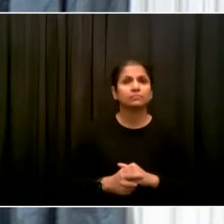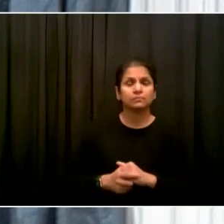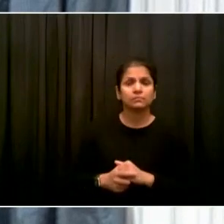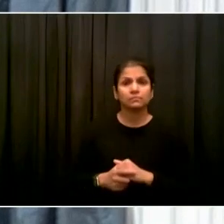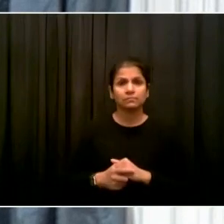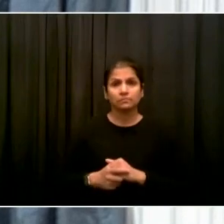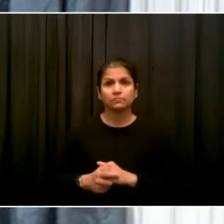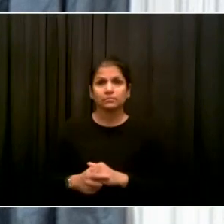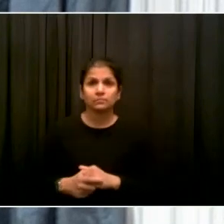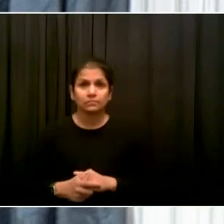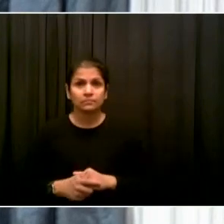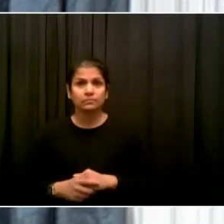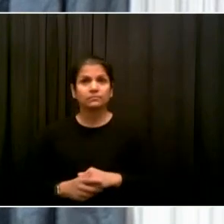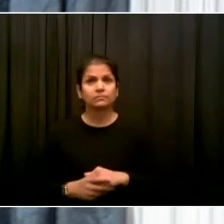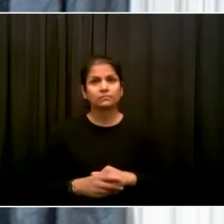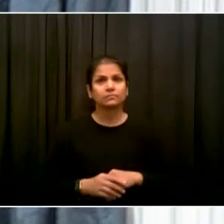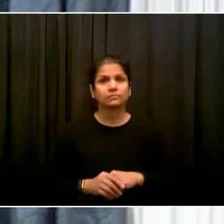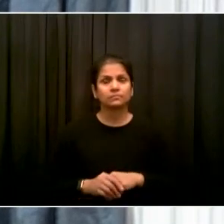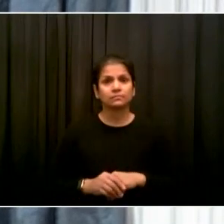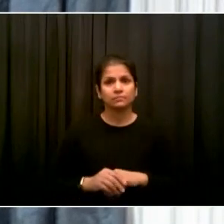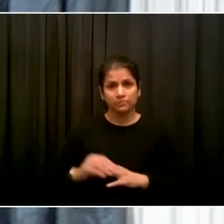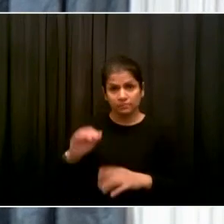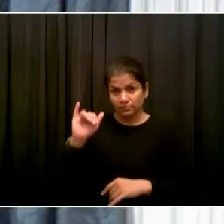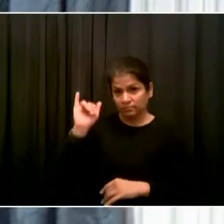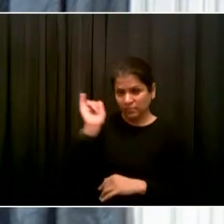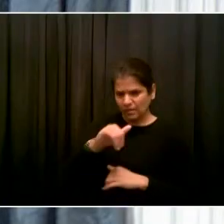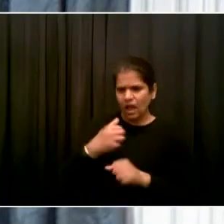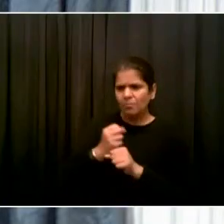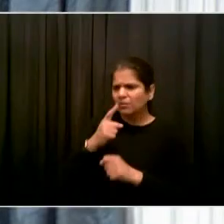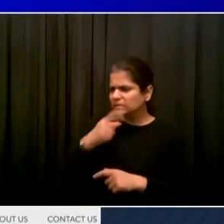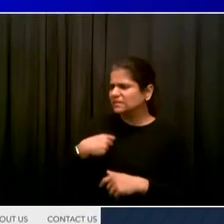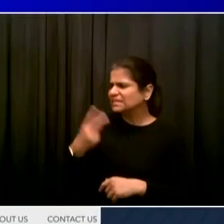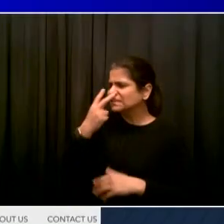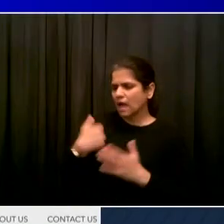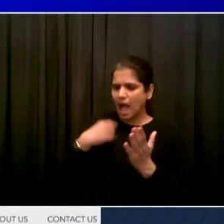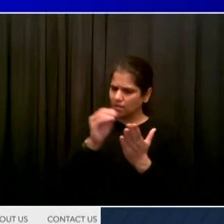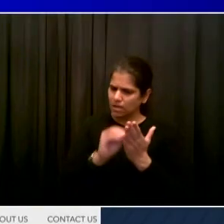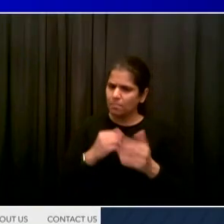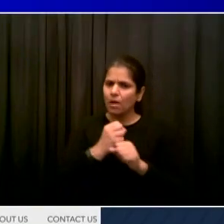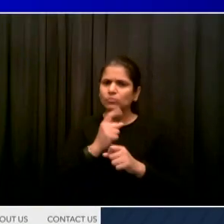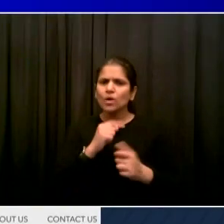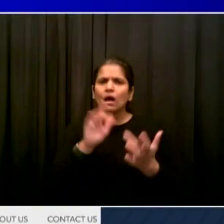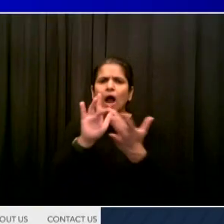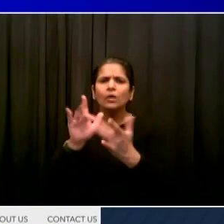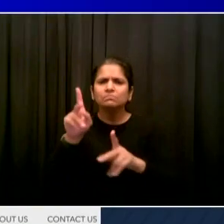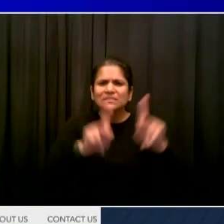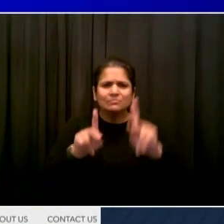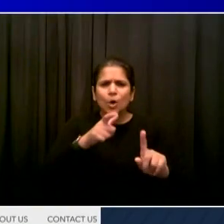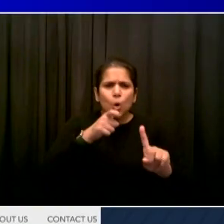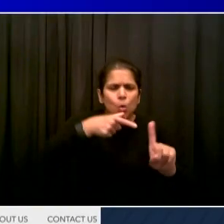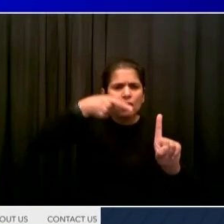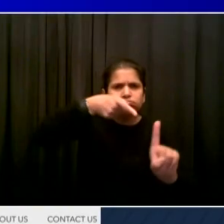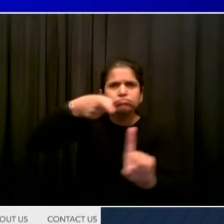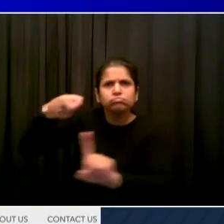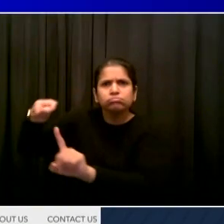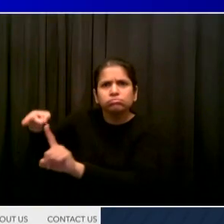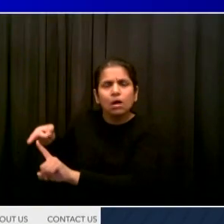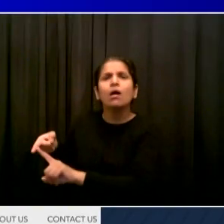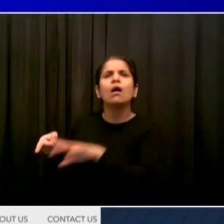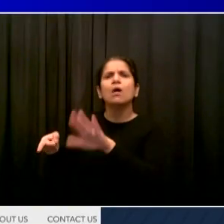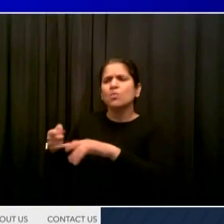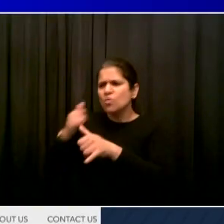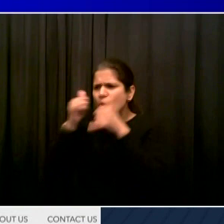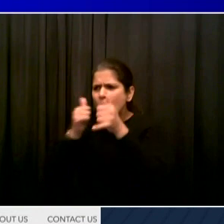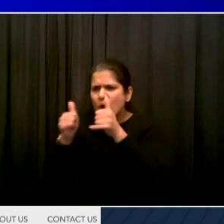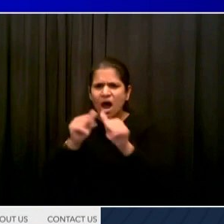and social needs to a full range of resources and referrals related to long COVID. This program starts today. We're going to be reaching out to a group of